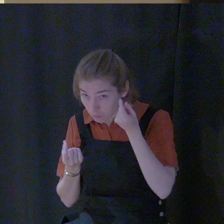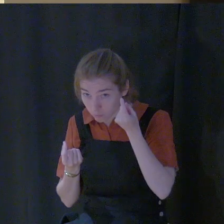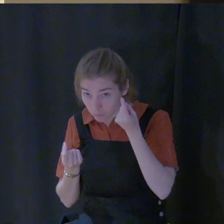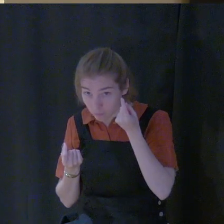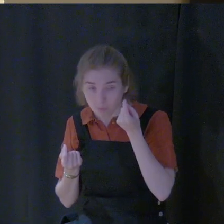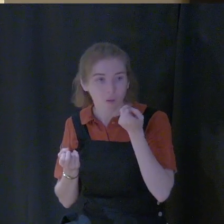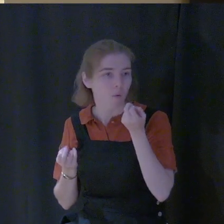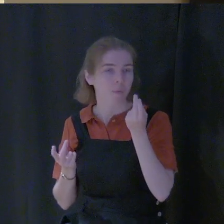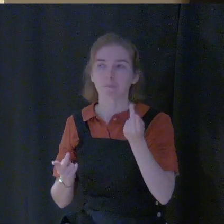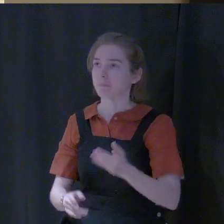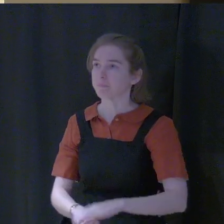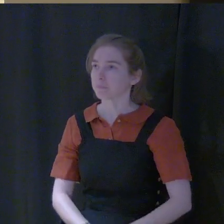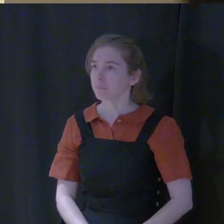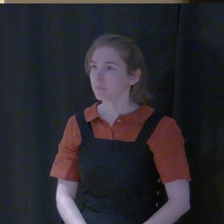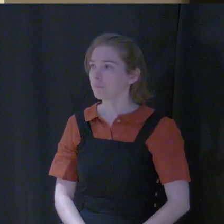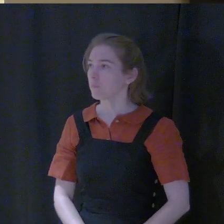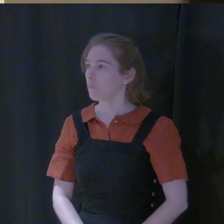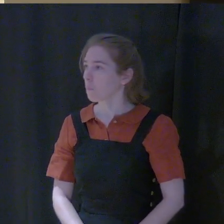All right.